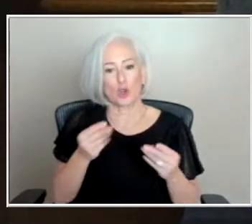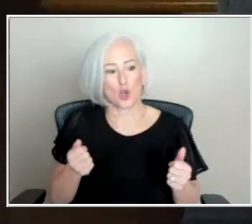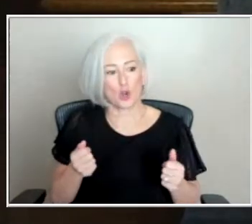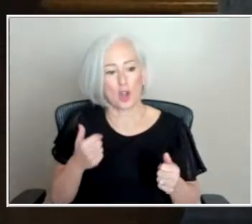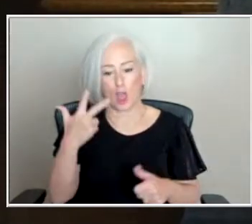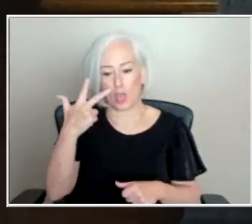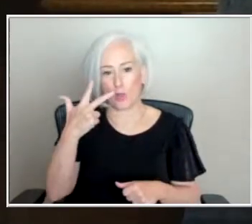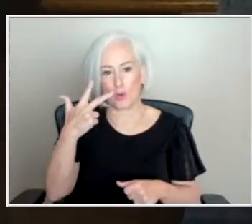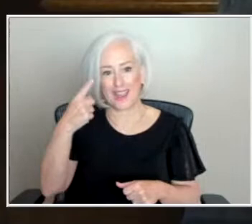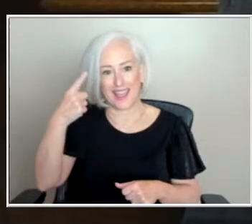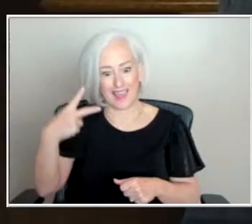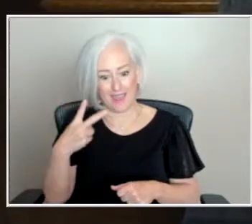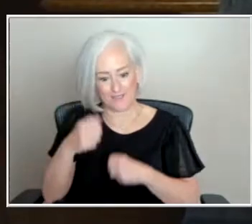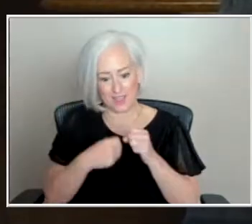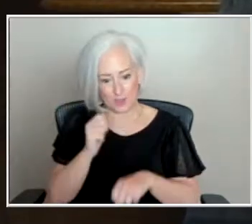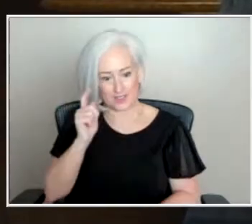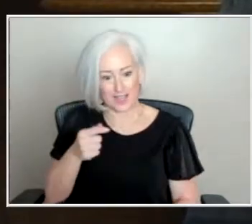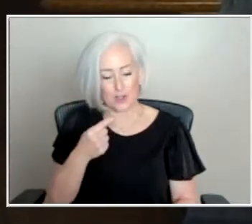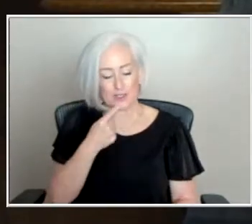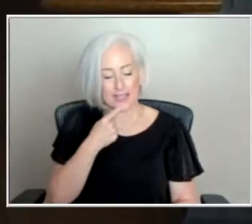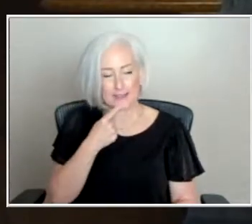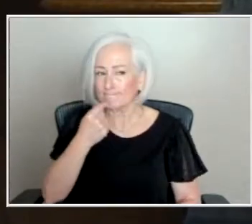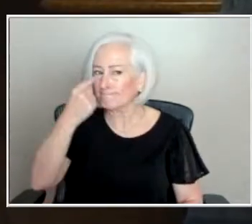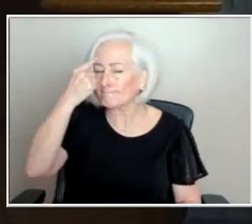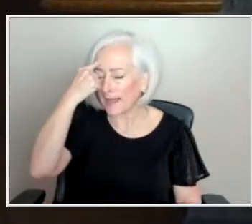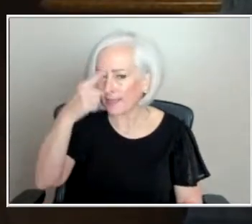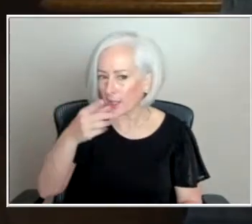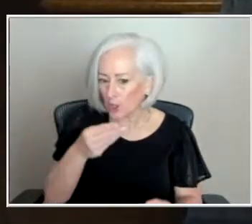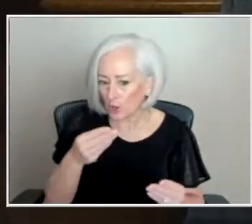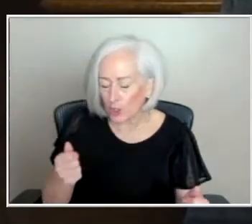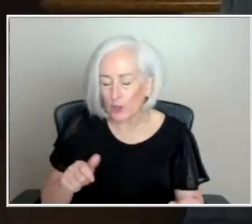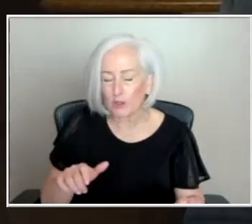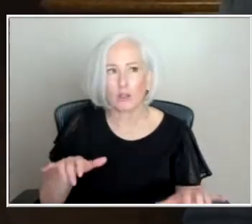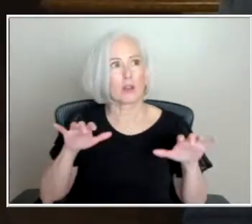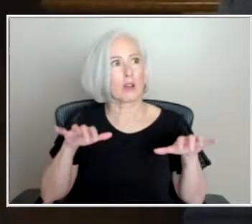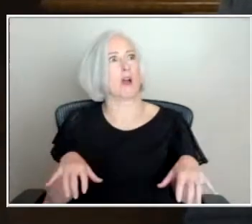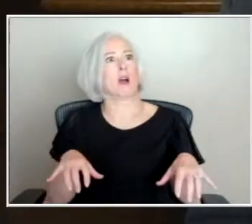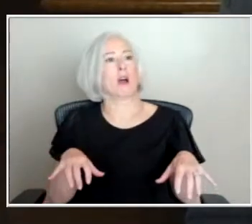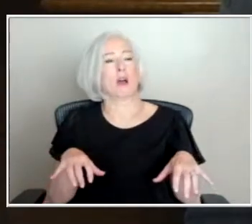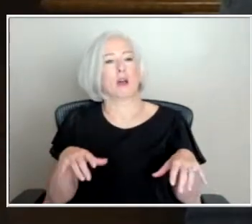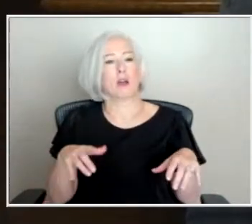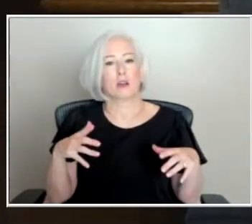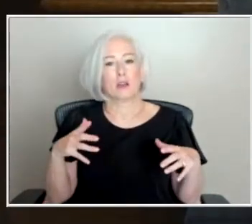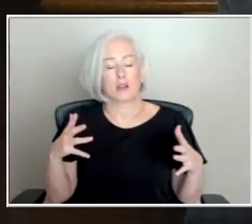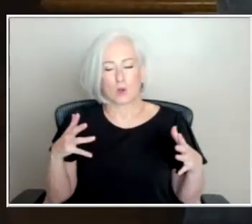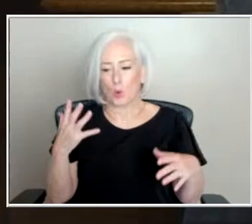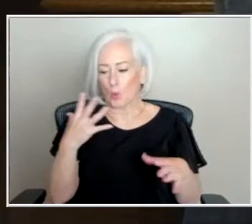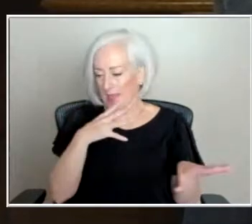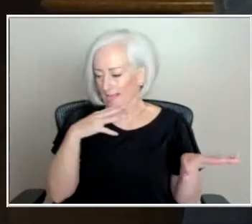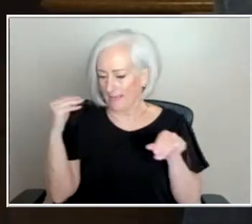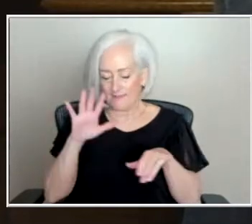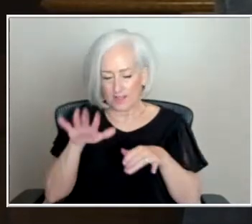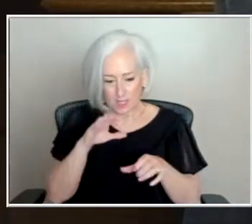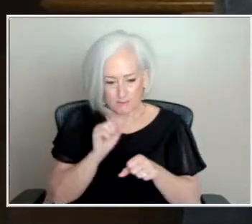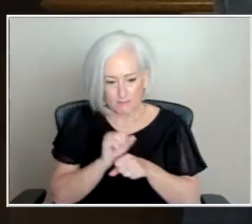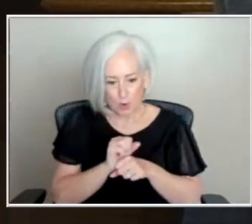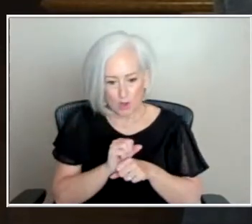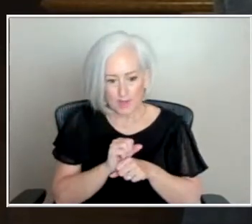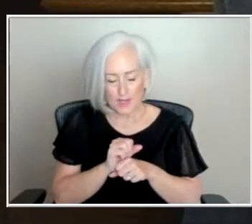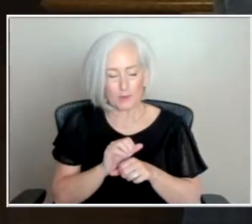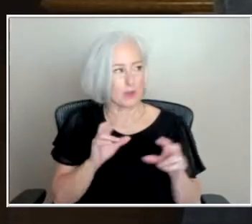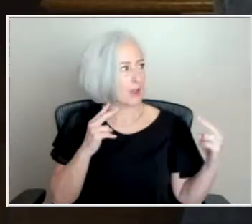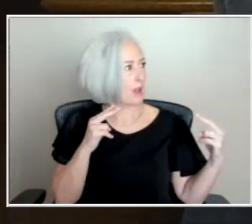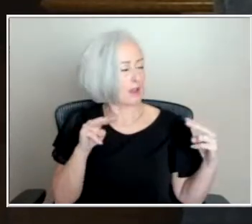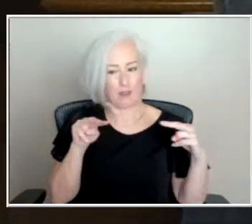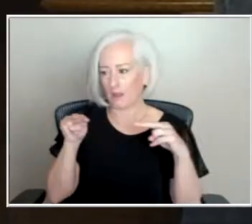cured. And and we couldn't even believe it. We couldn't even, we walked out of that appointment and we all kind of